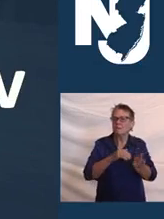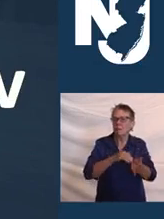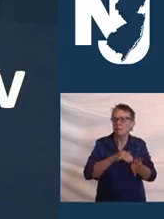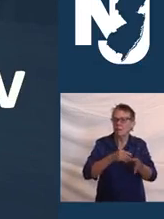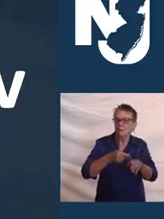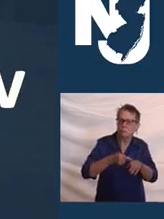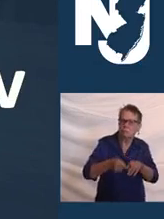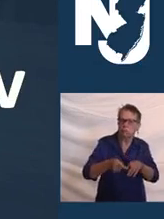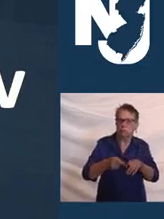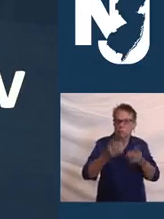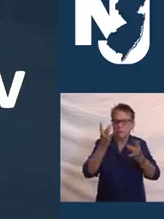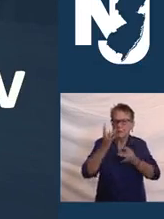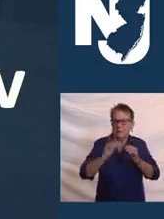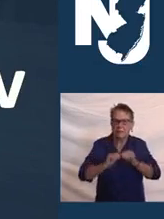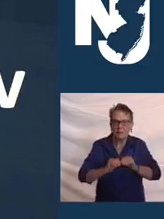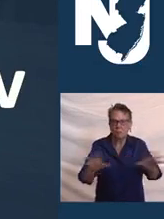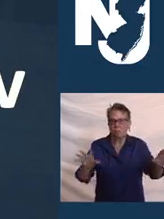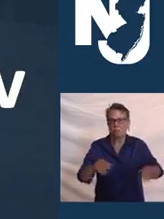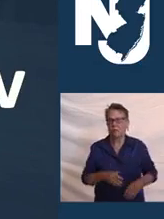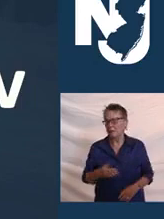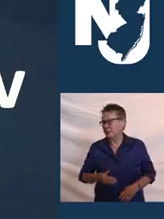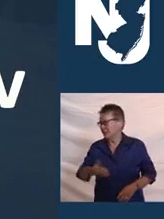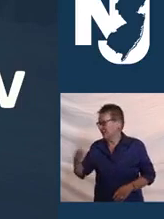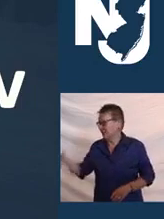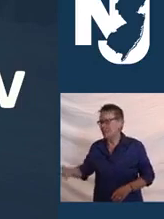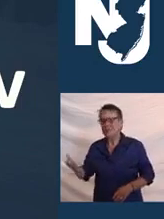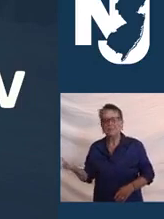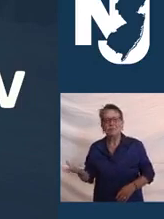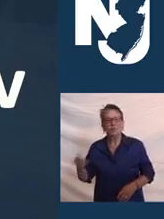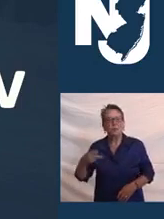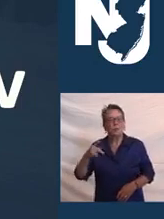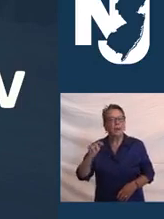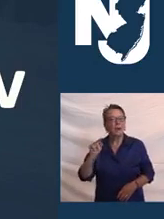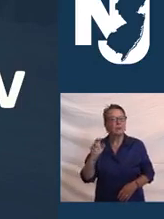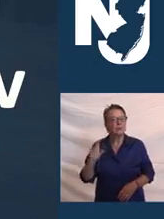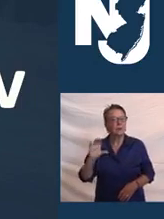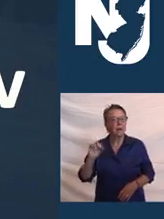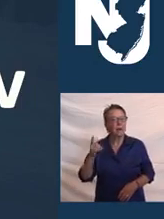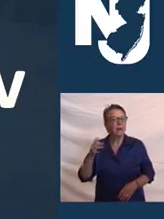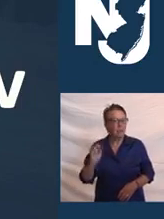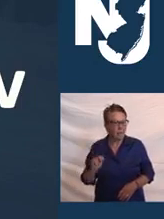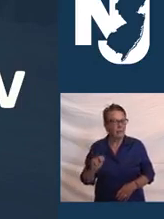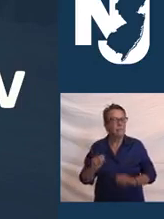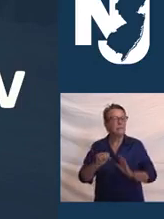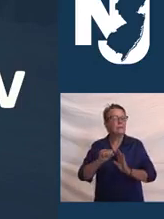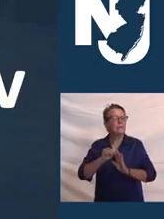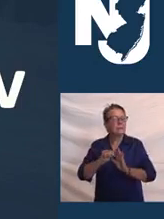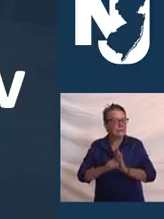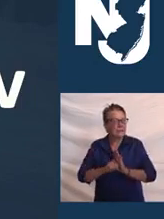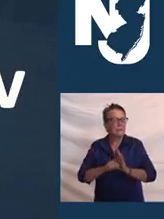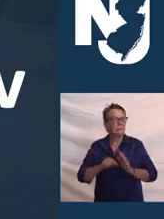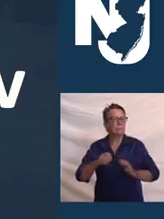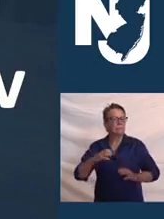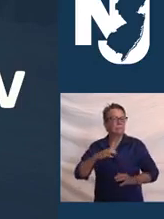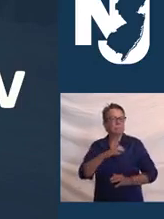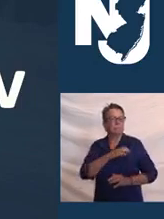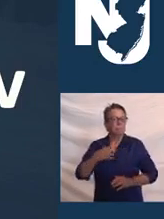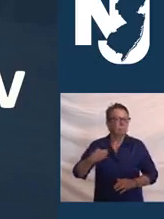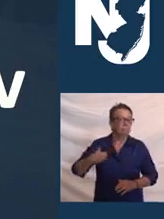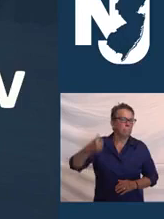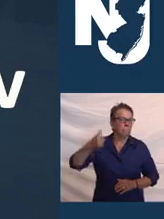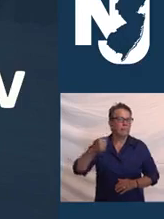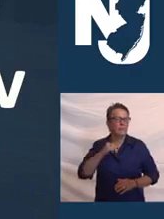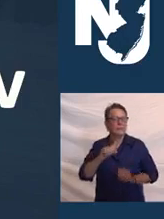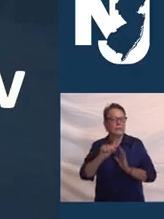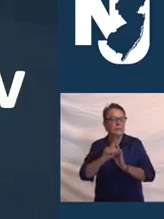as always. Guy to my left, who needs no introduction, the Superintendent of the State Police, Colonel Pat Callahan, Paramount Garg, and a cast of